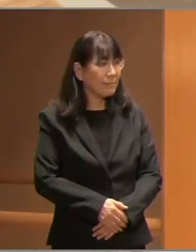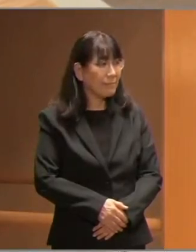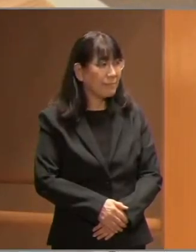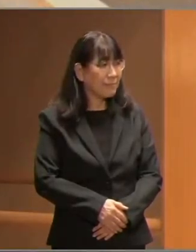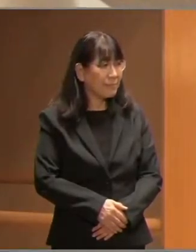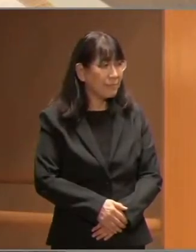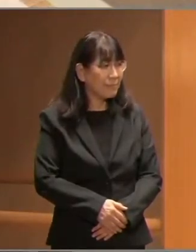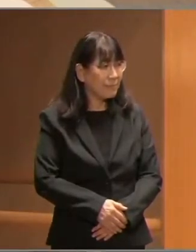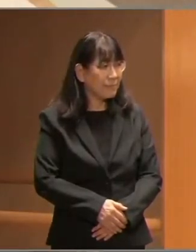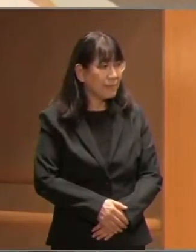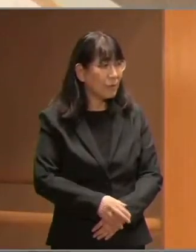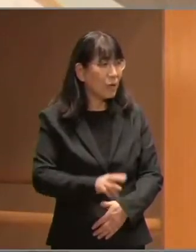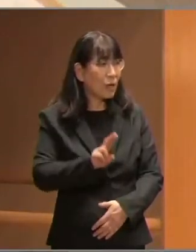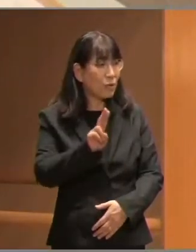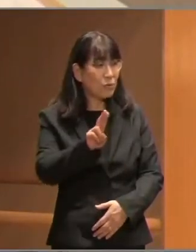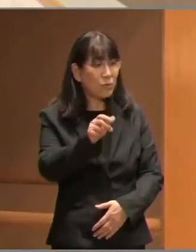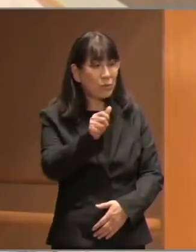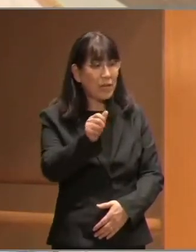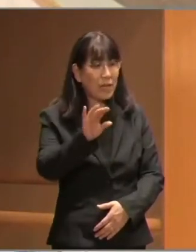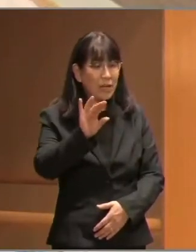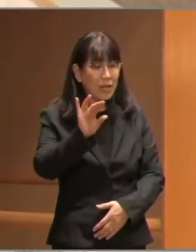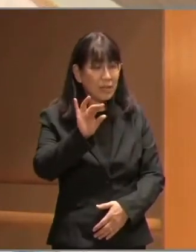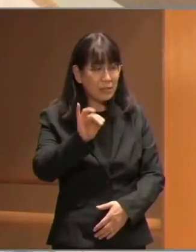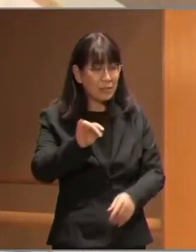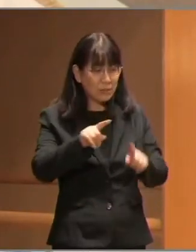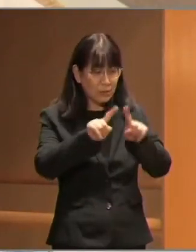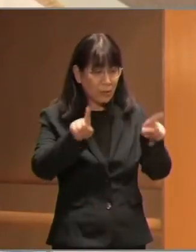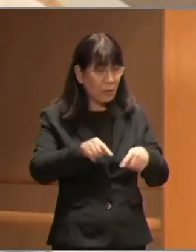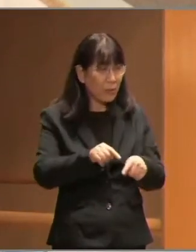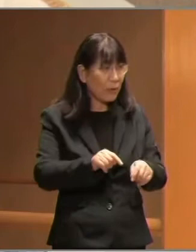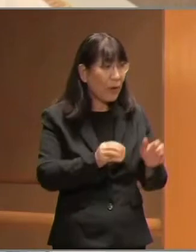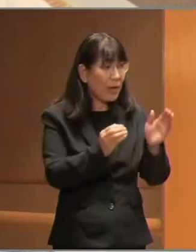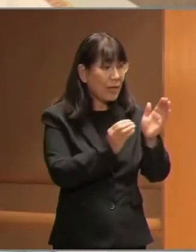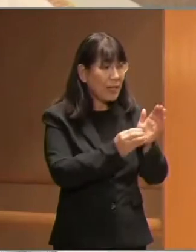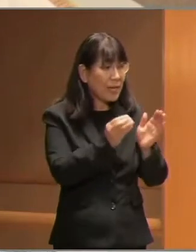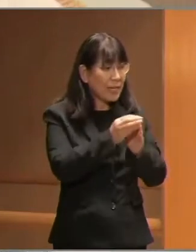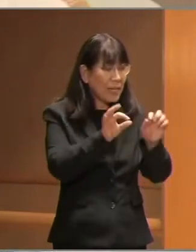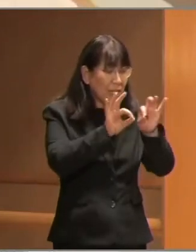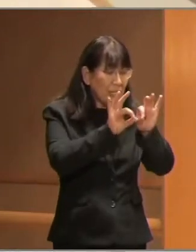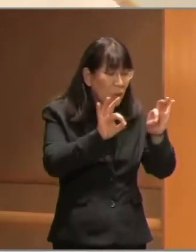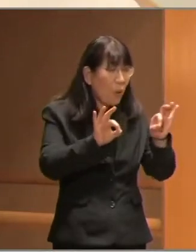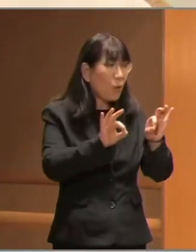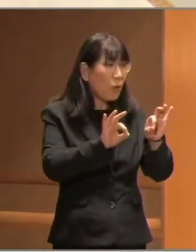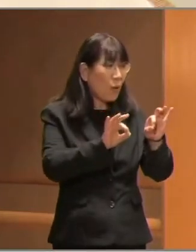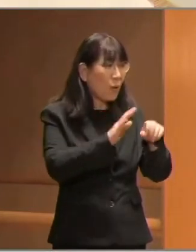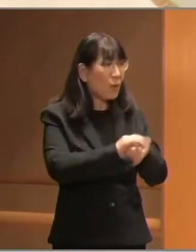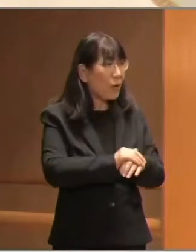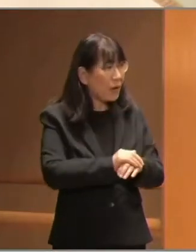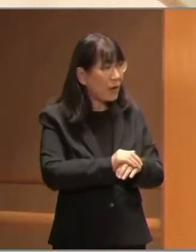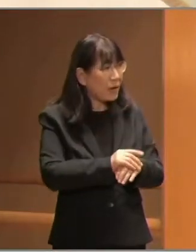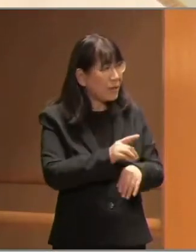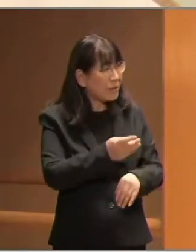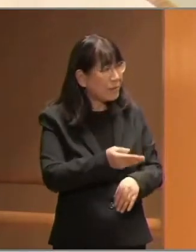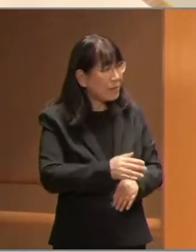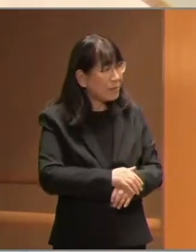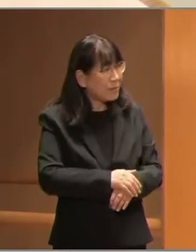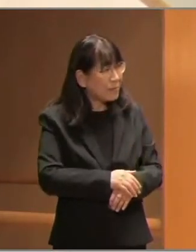this is the Udazu braided screen, and this is the bamboo braided.